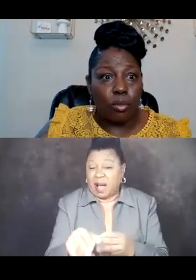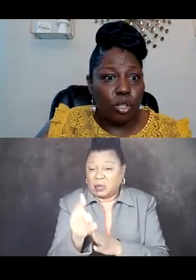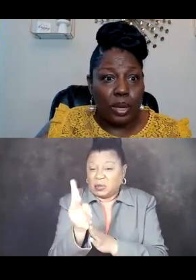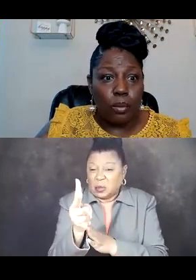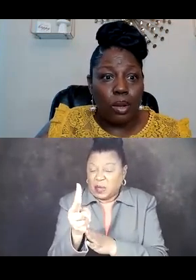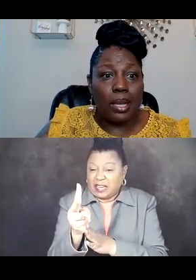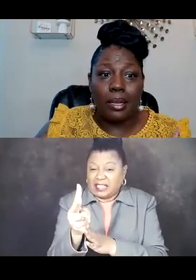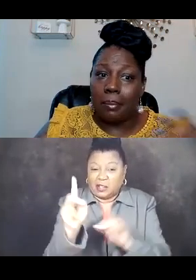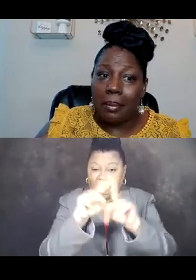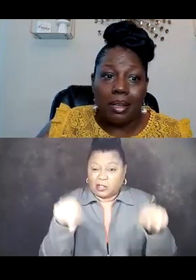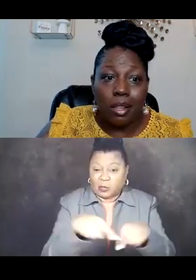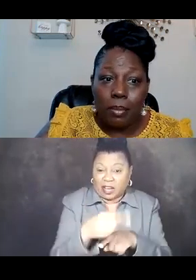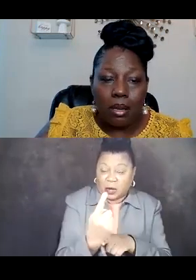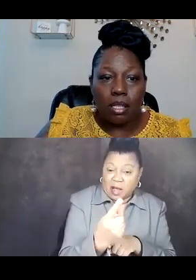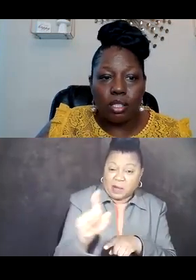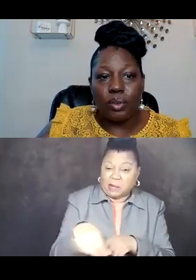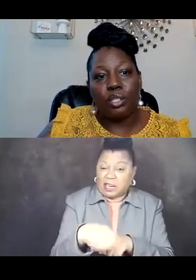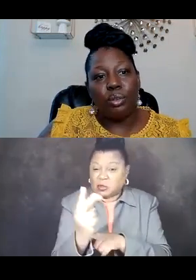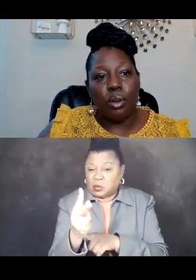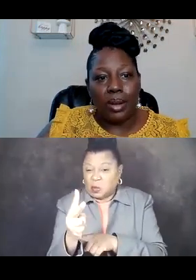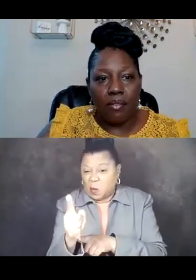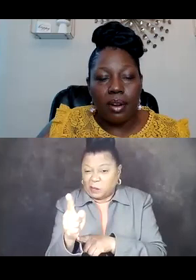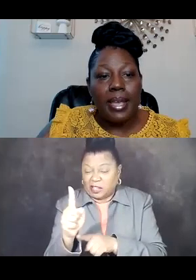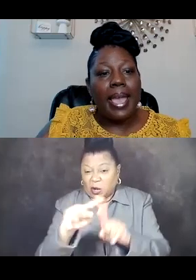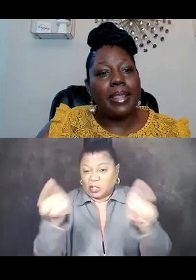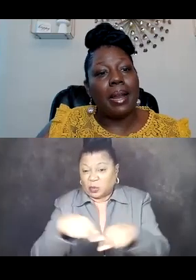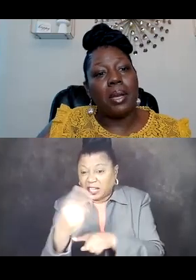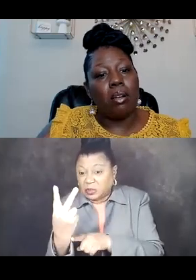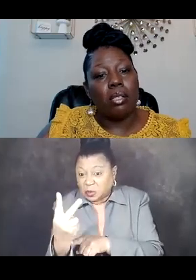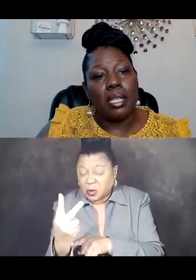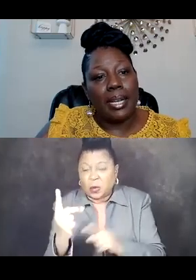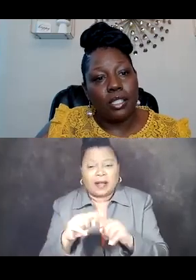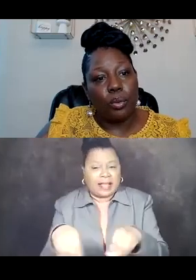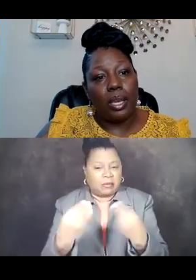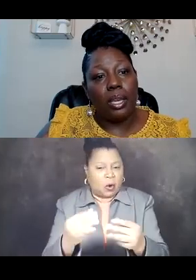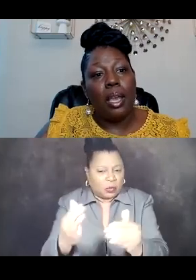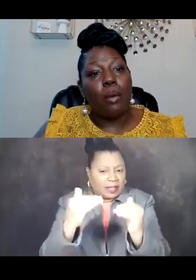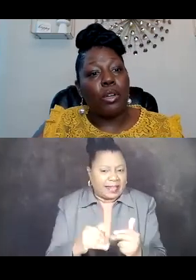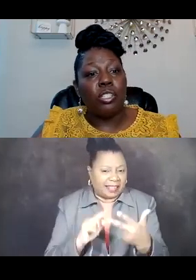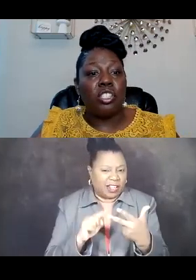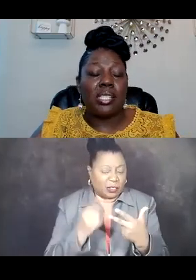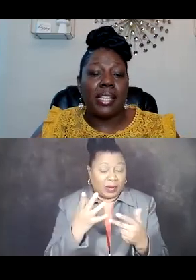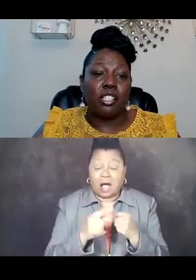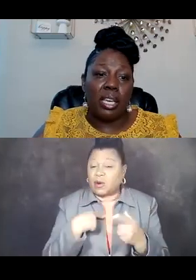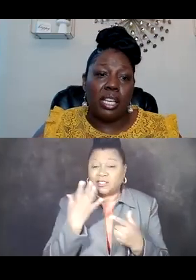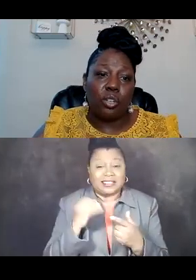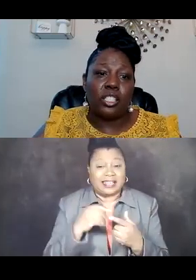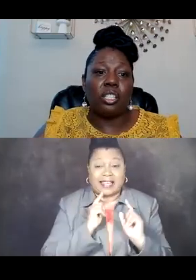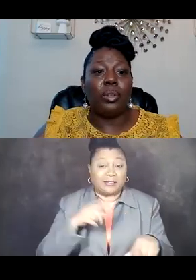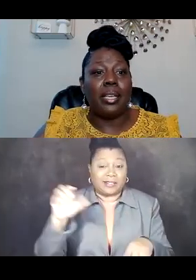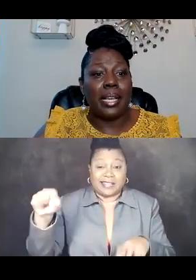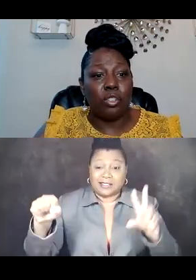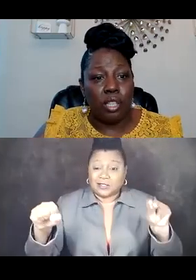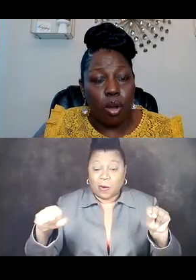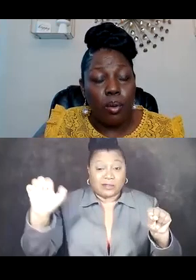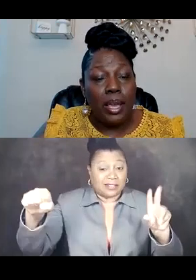minutes on screen 1, maybe another minute on screen 2 or whatever. And then I'm going to go to the next screen. I want you to just answer each question